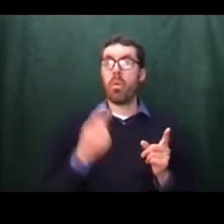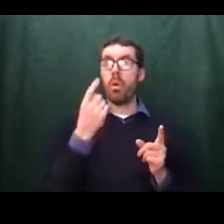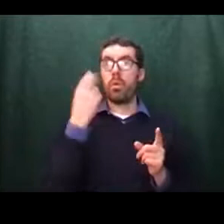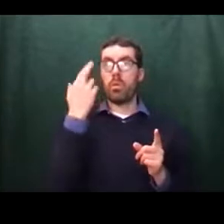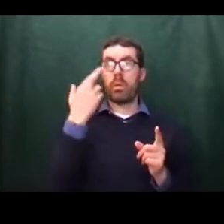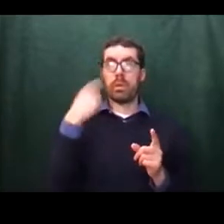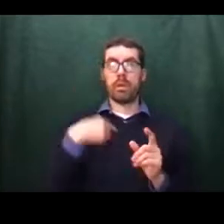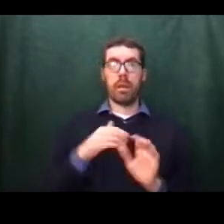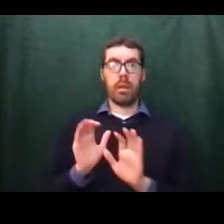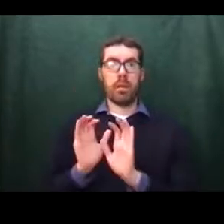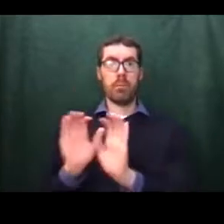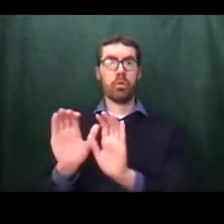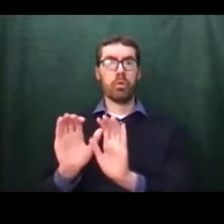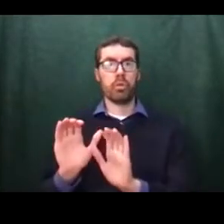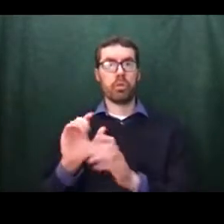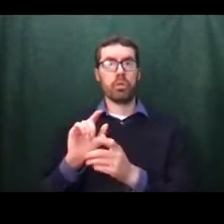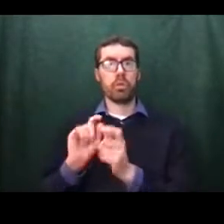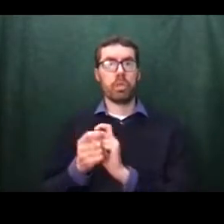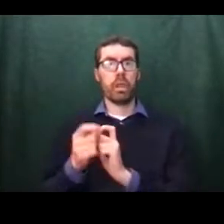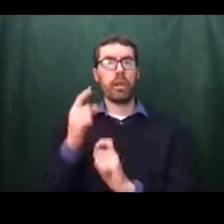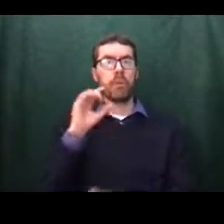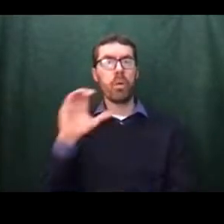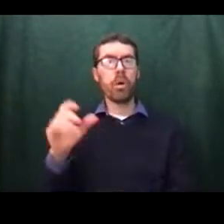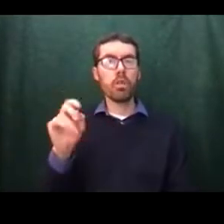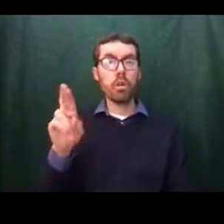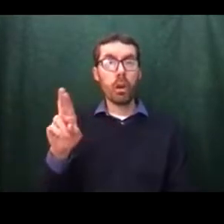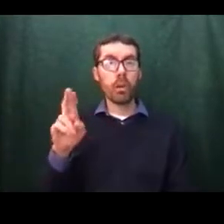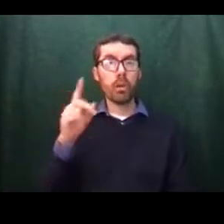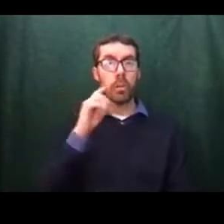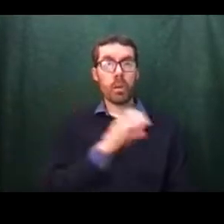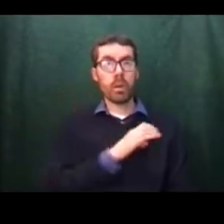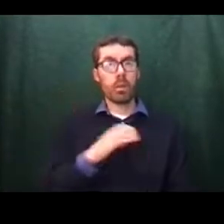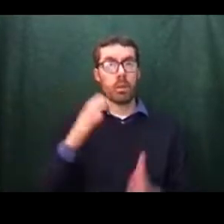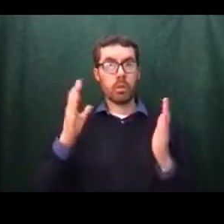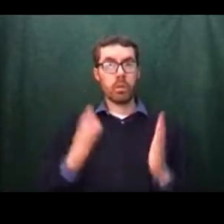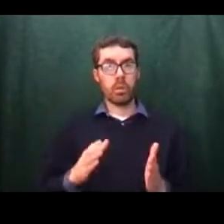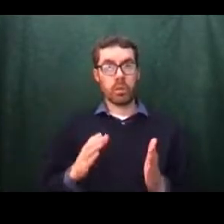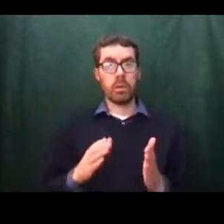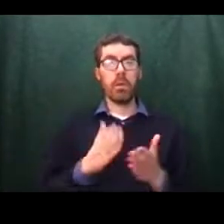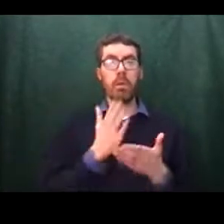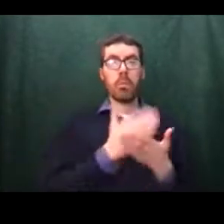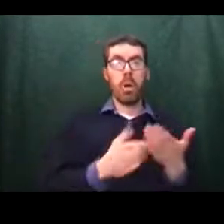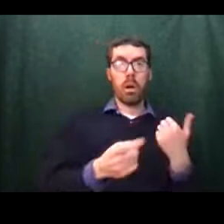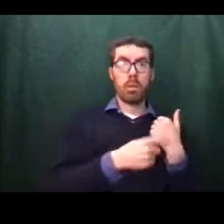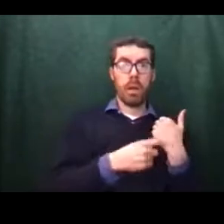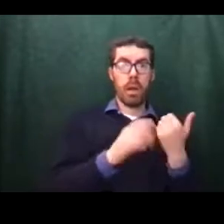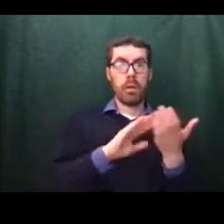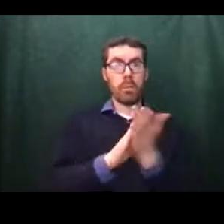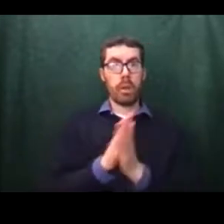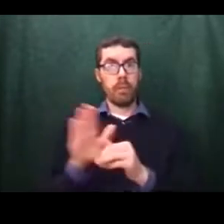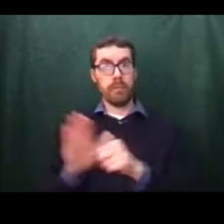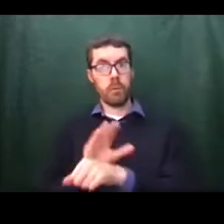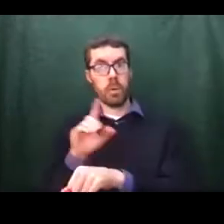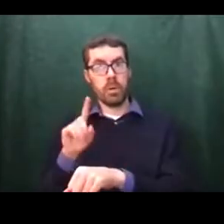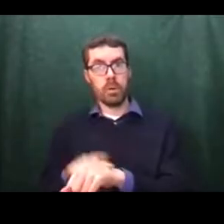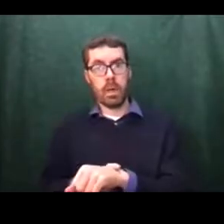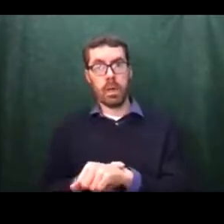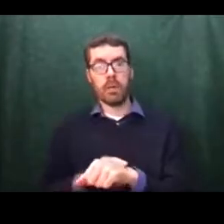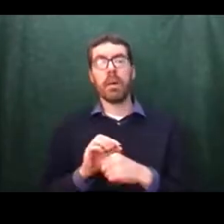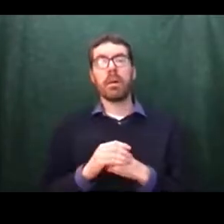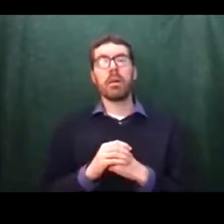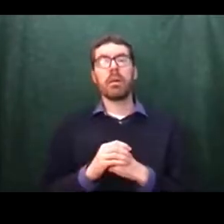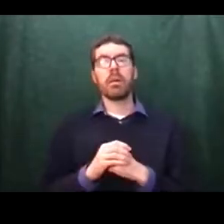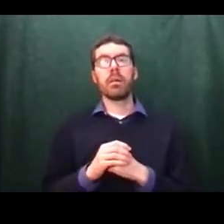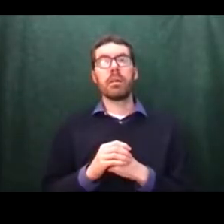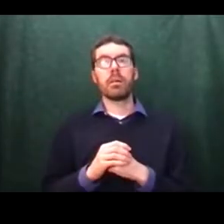charter change for the commissioners to move from, in essence, from part-time to full-time, it was